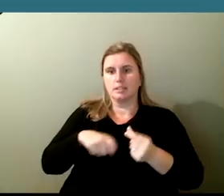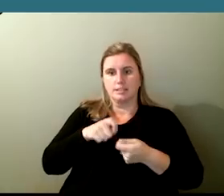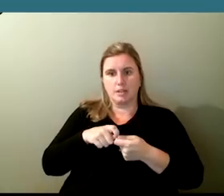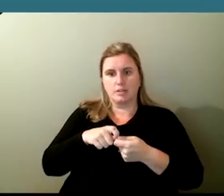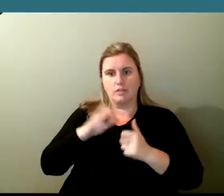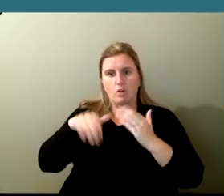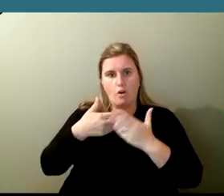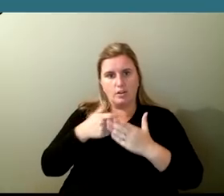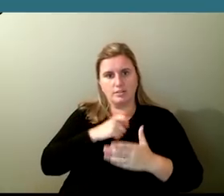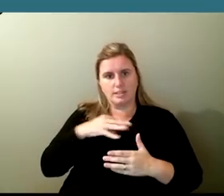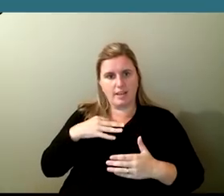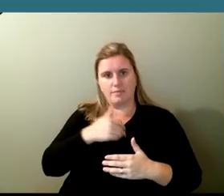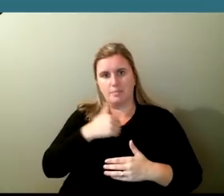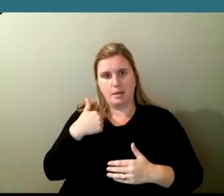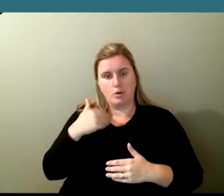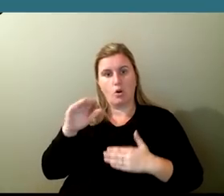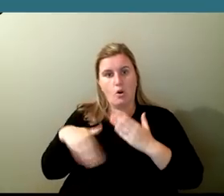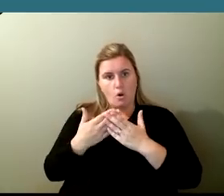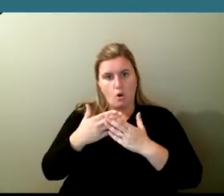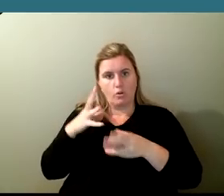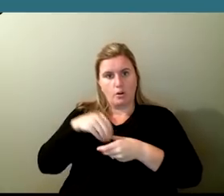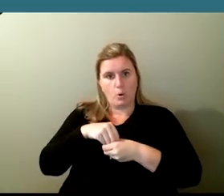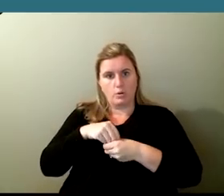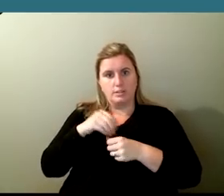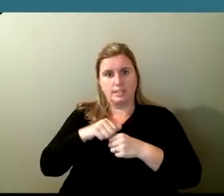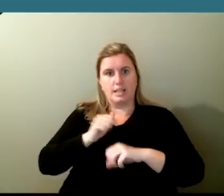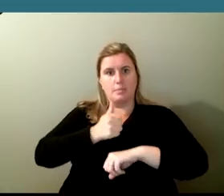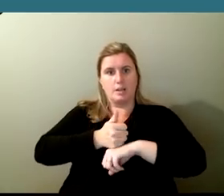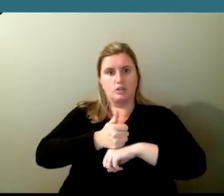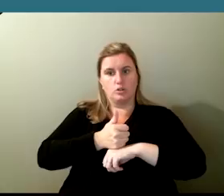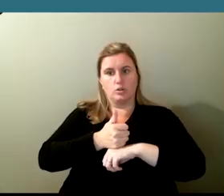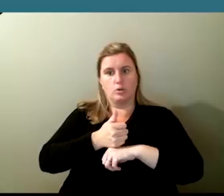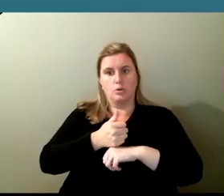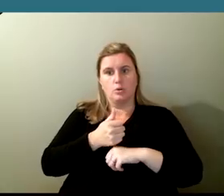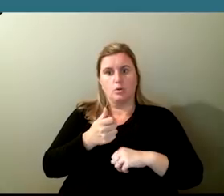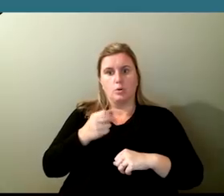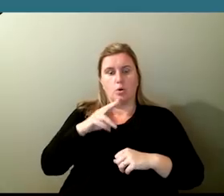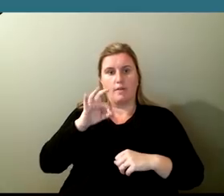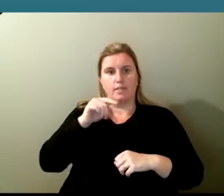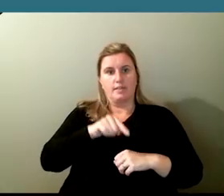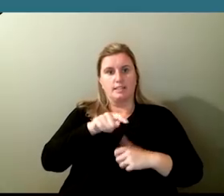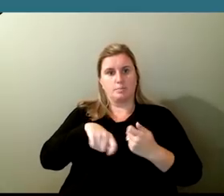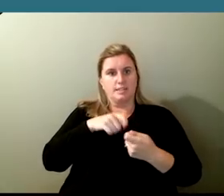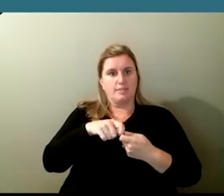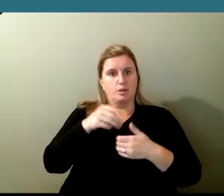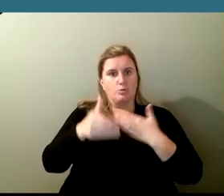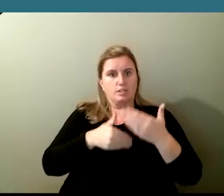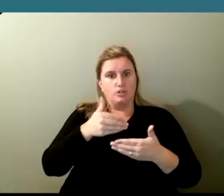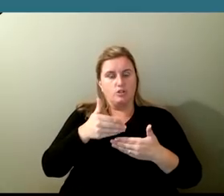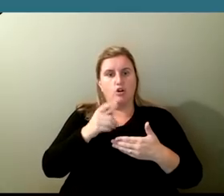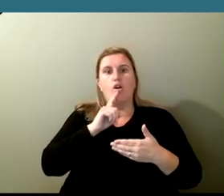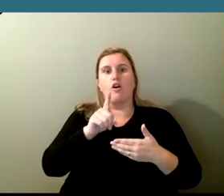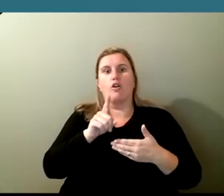all staff members? So basically all of the components in implementation or the implementation of this specific procedure